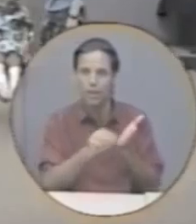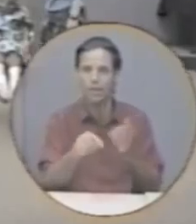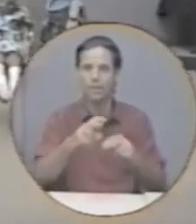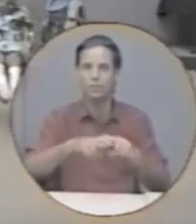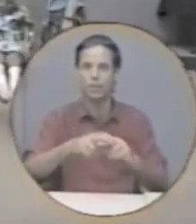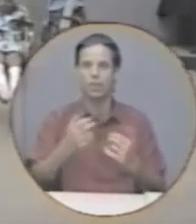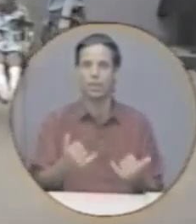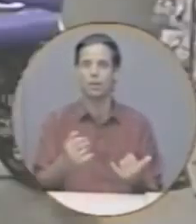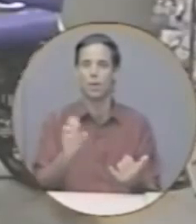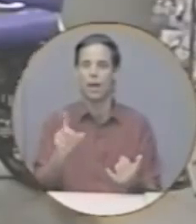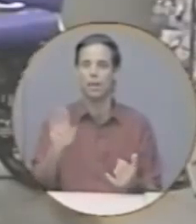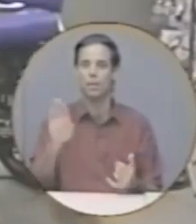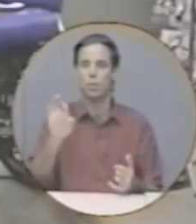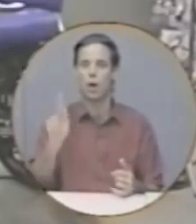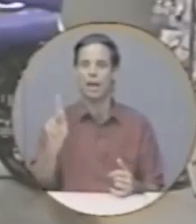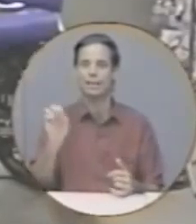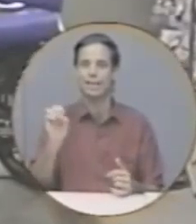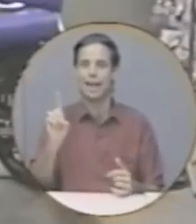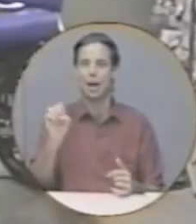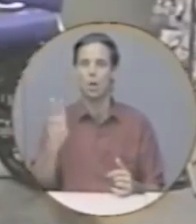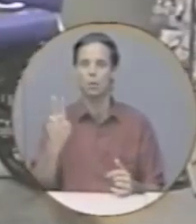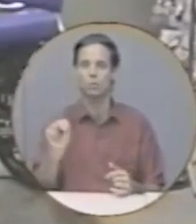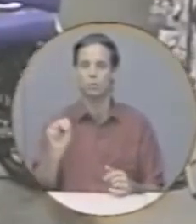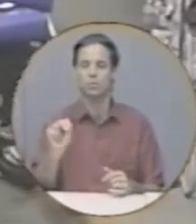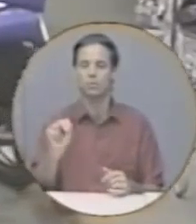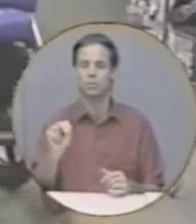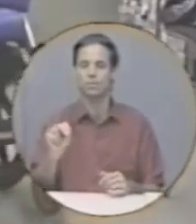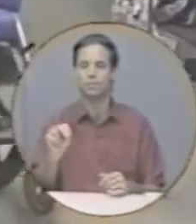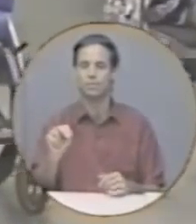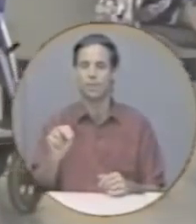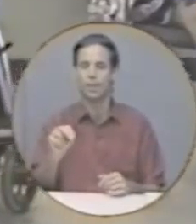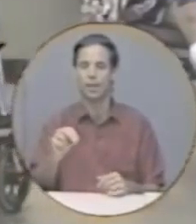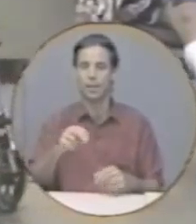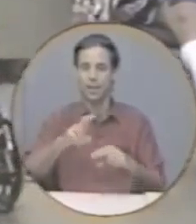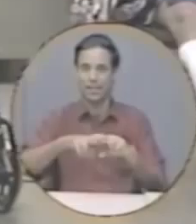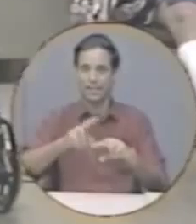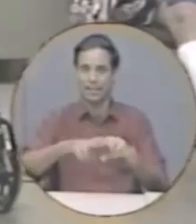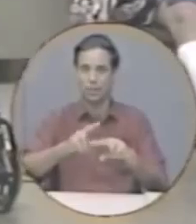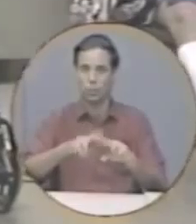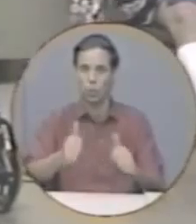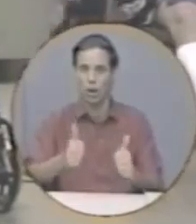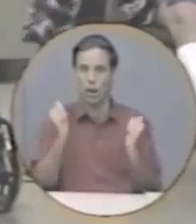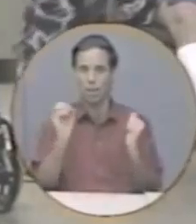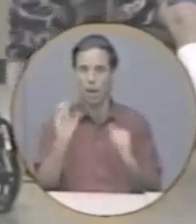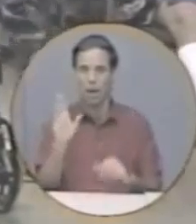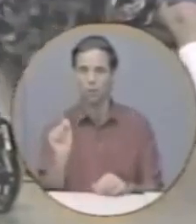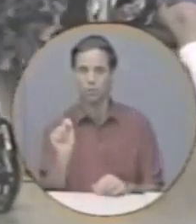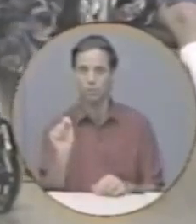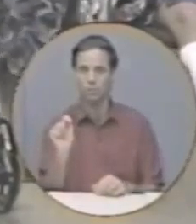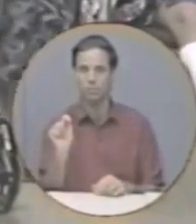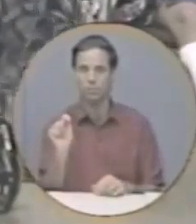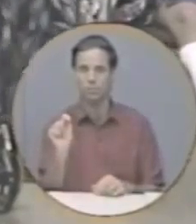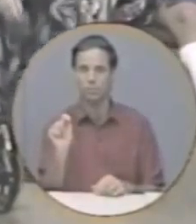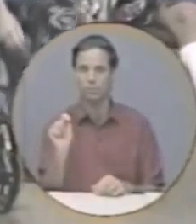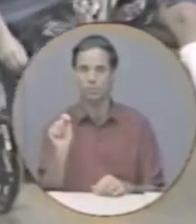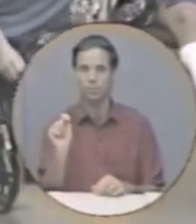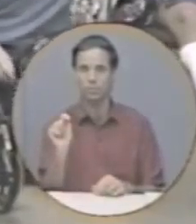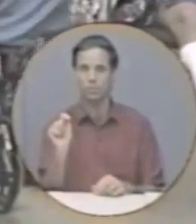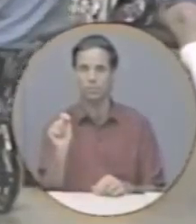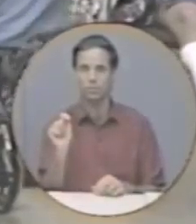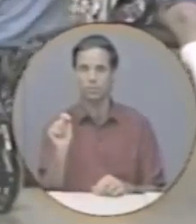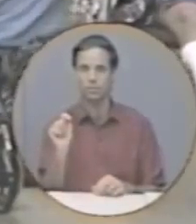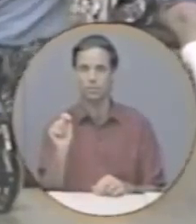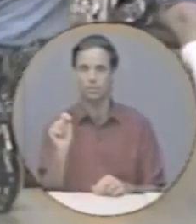up. Except to break it down, to the way it's set up. The seat will come out, the foot will